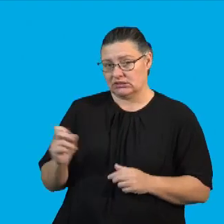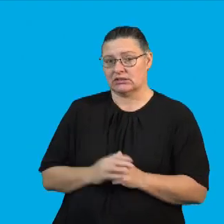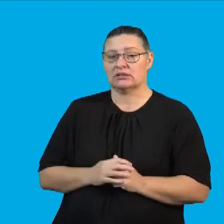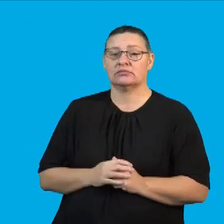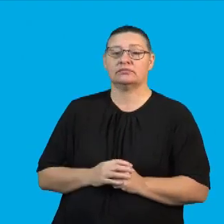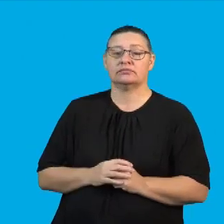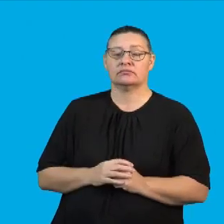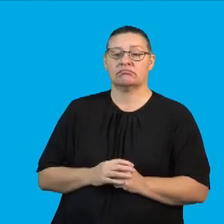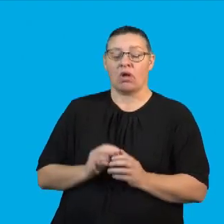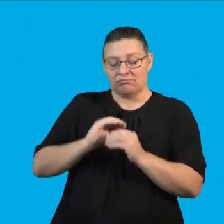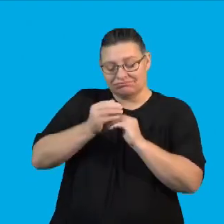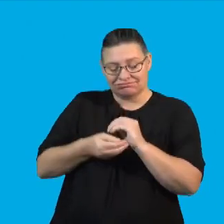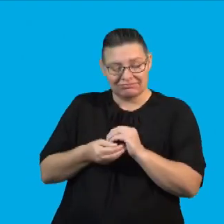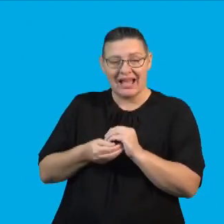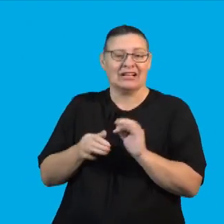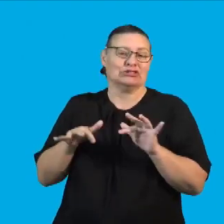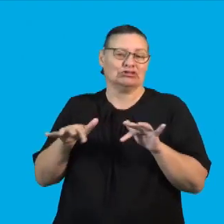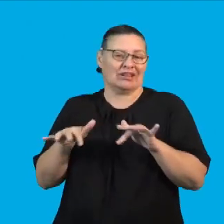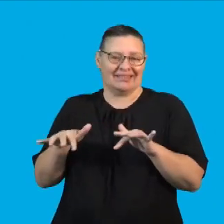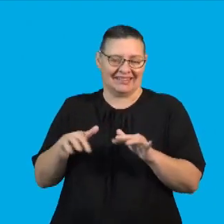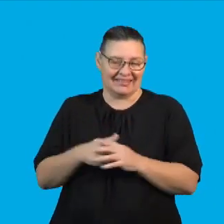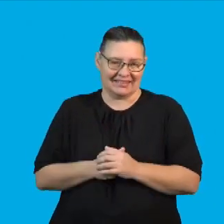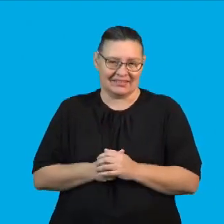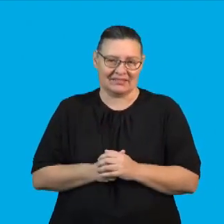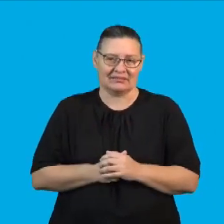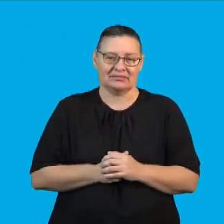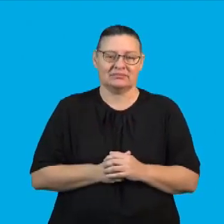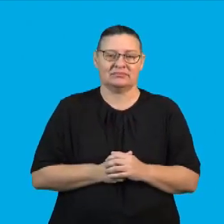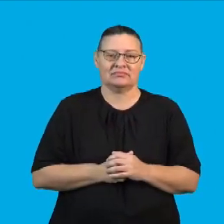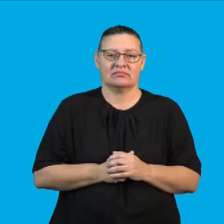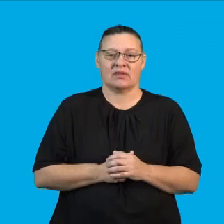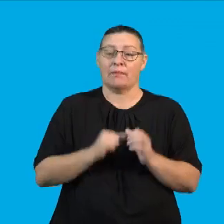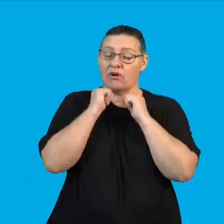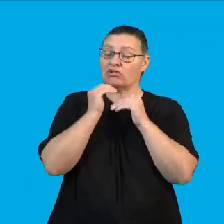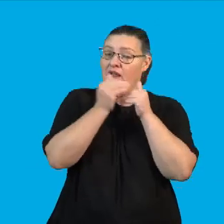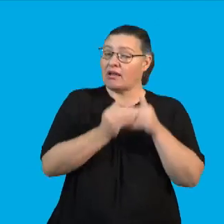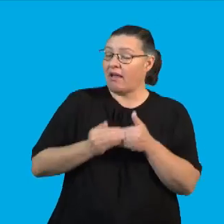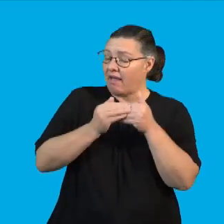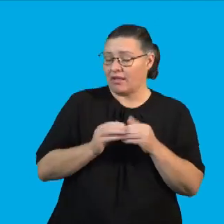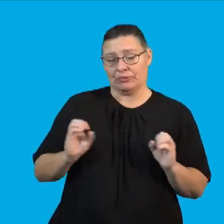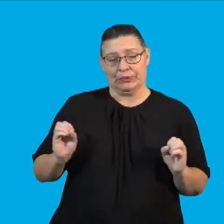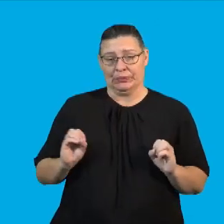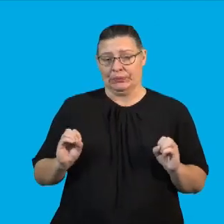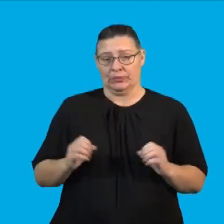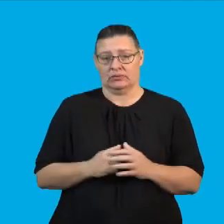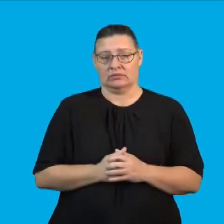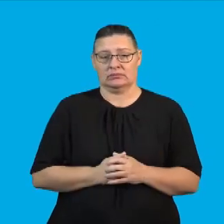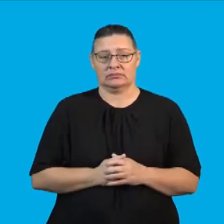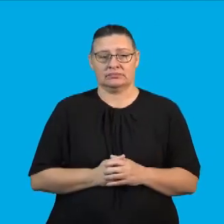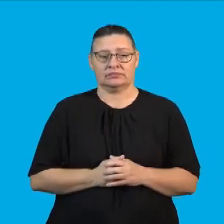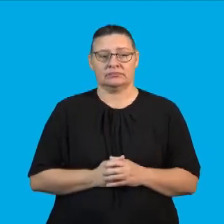eggs produced, hundreds. And the protection of the eggs is jelly,